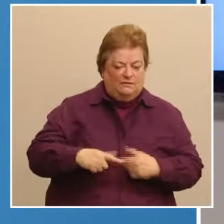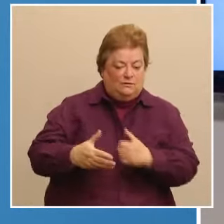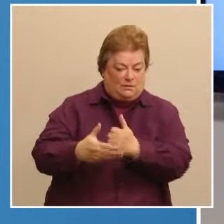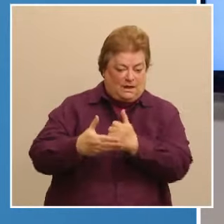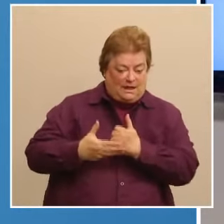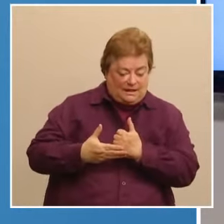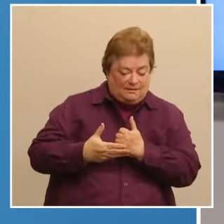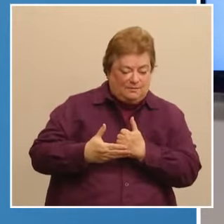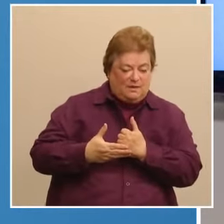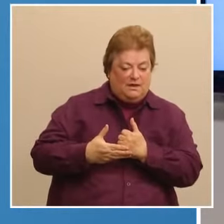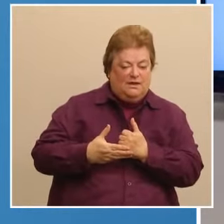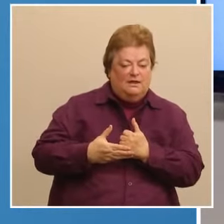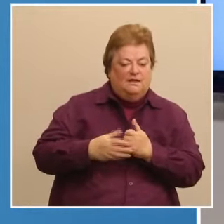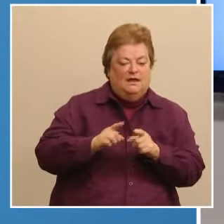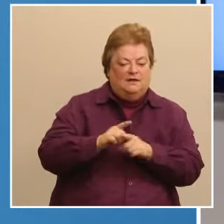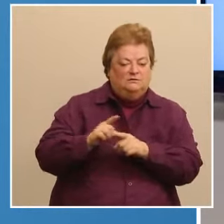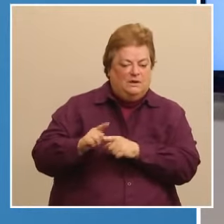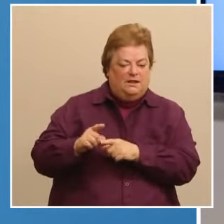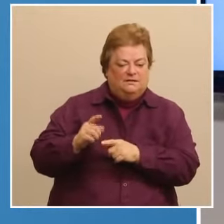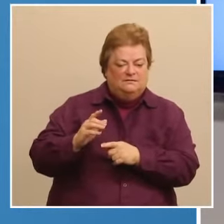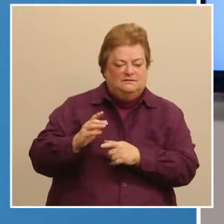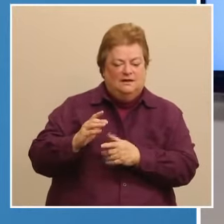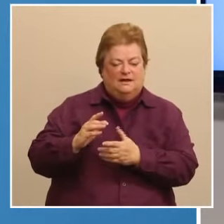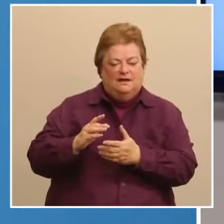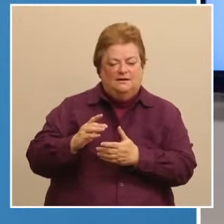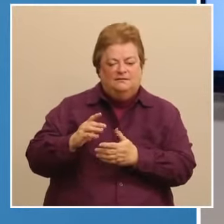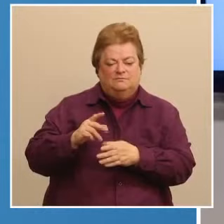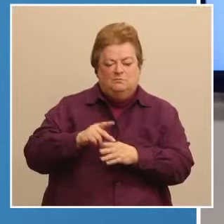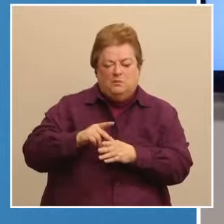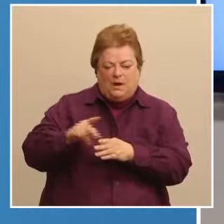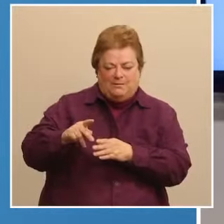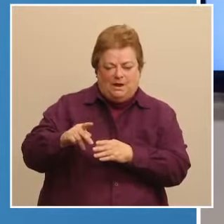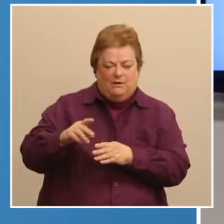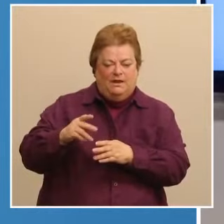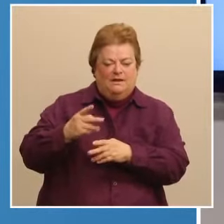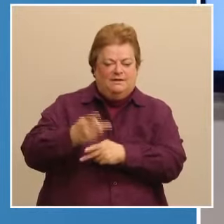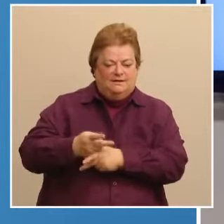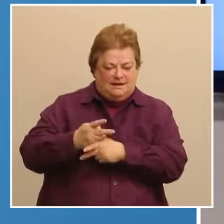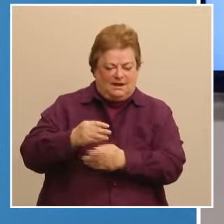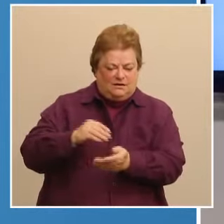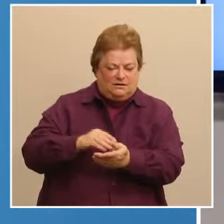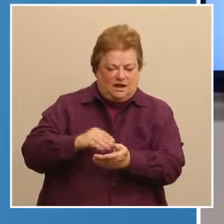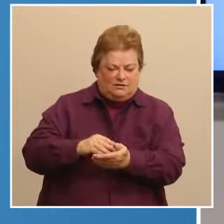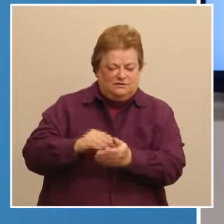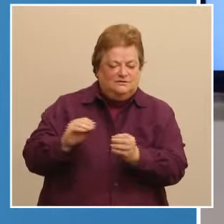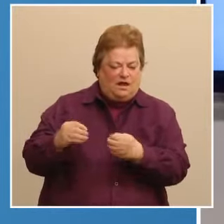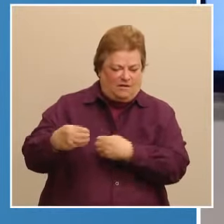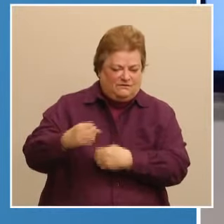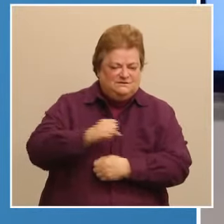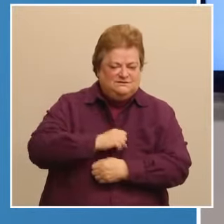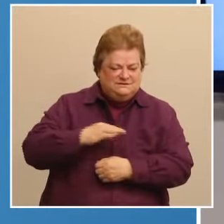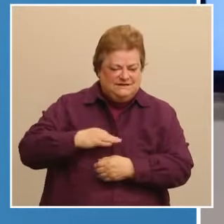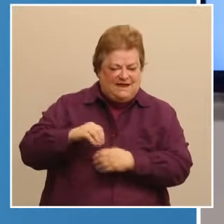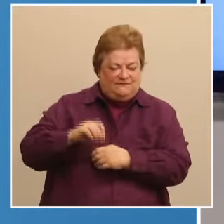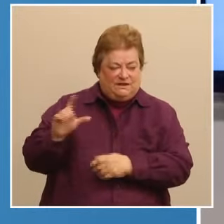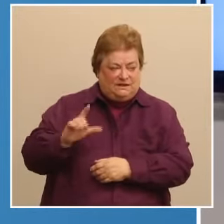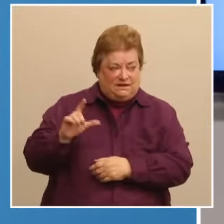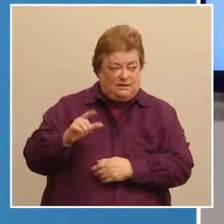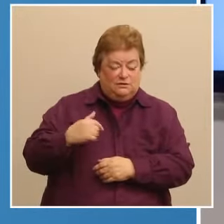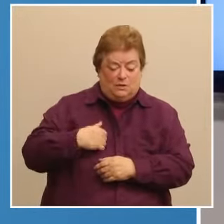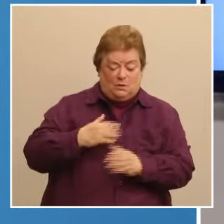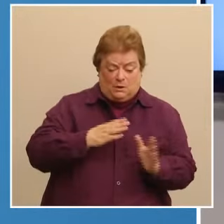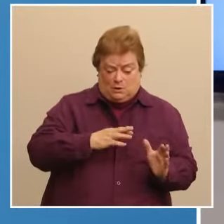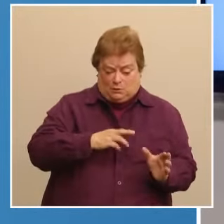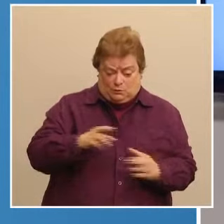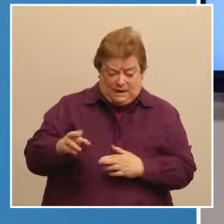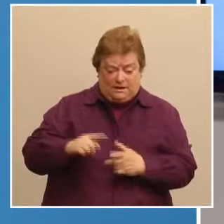us, as well as many of our primary care physicians' offices and staff in Lincoln. So we're prepared to move